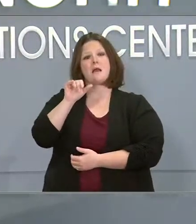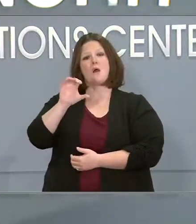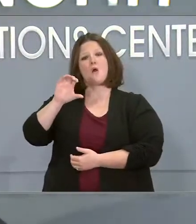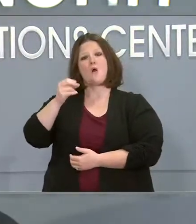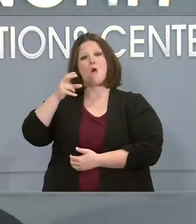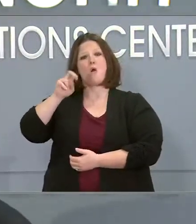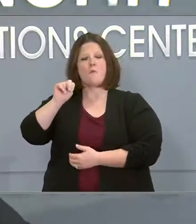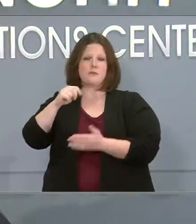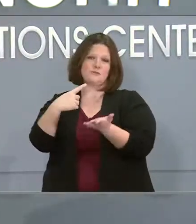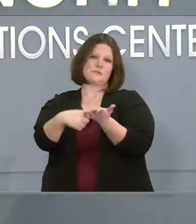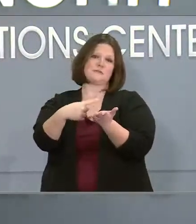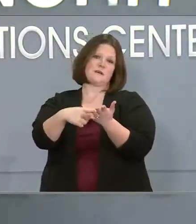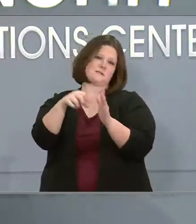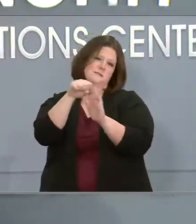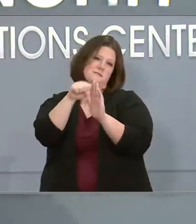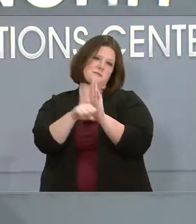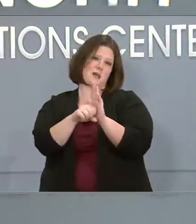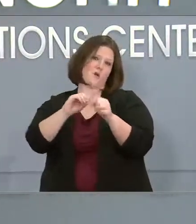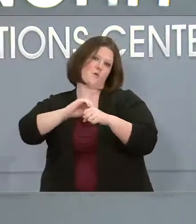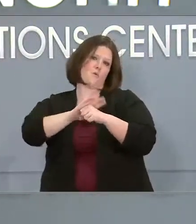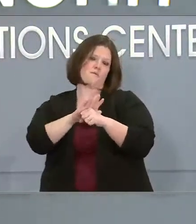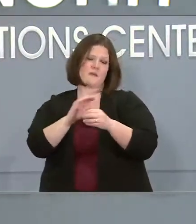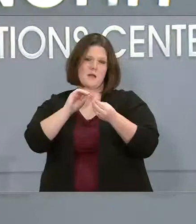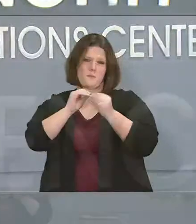trends. Dr. Cohen?